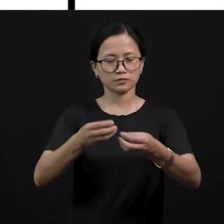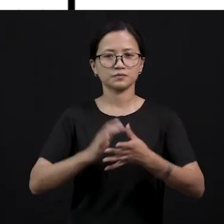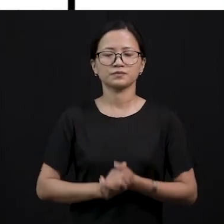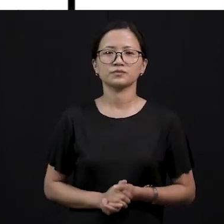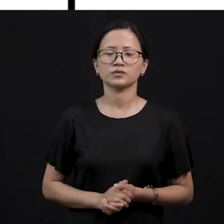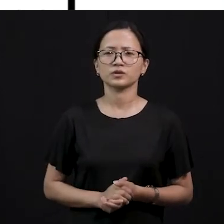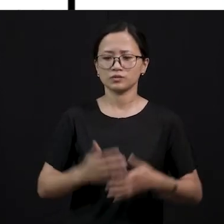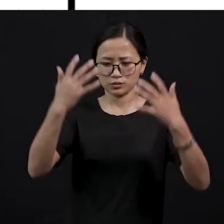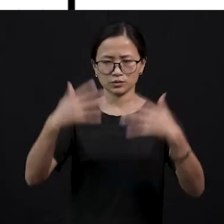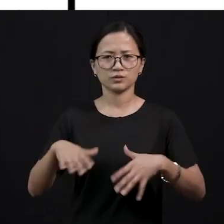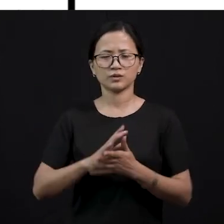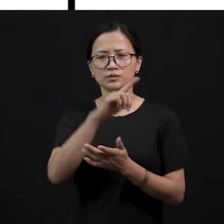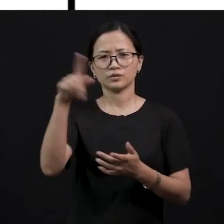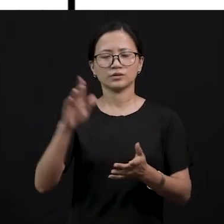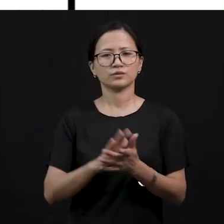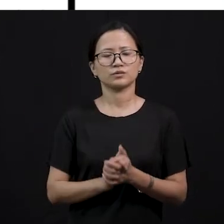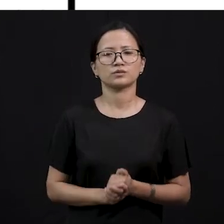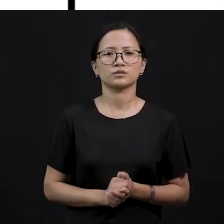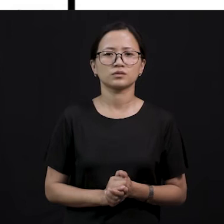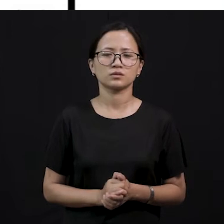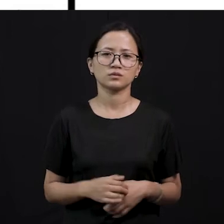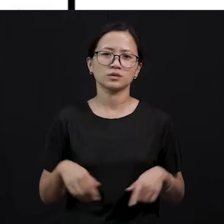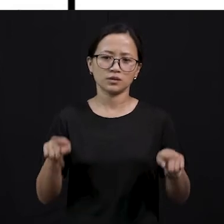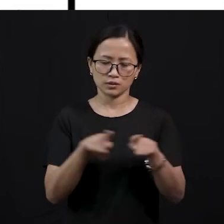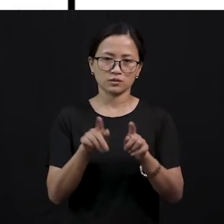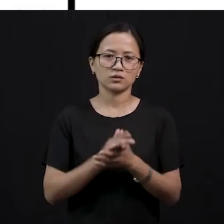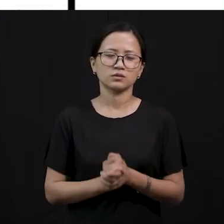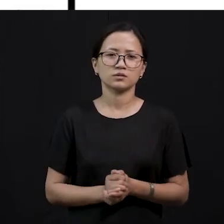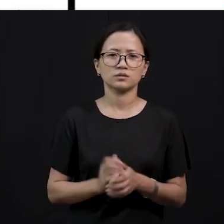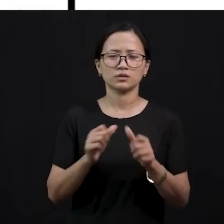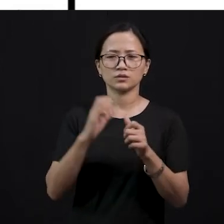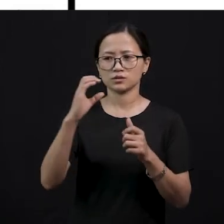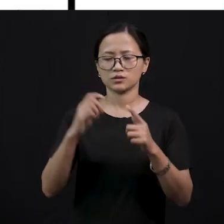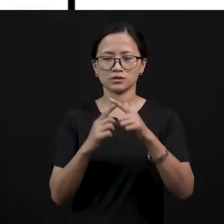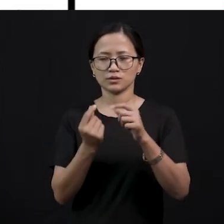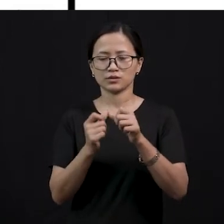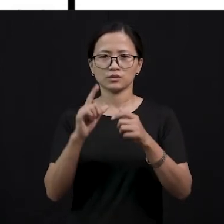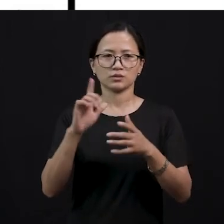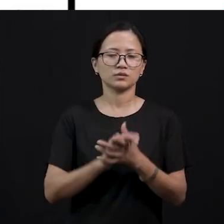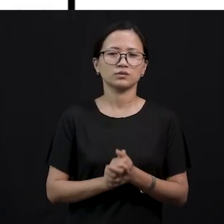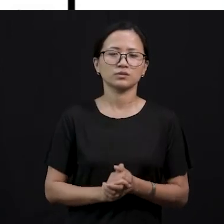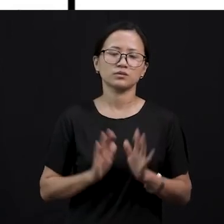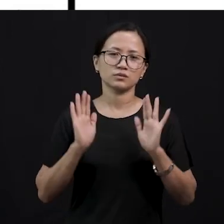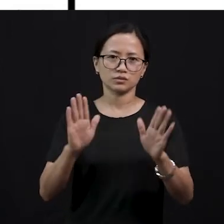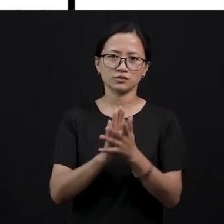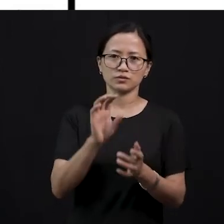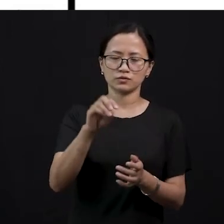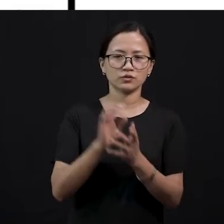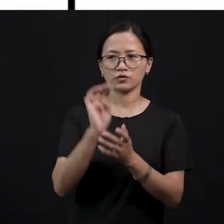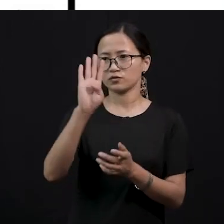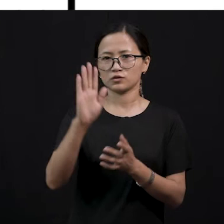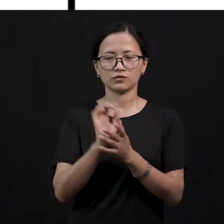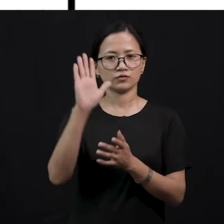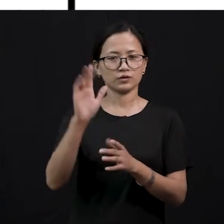there is a human right violation information and it is actually from the intelligence agency, then you get 45